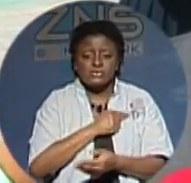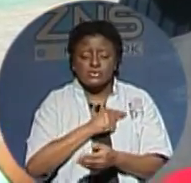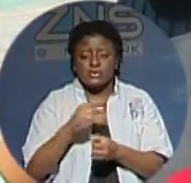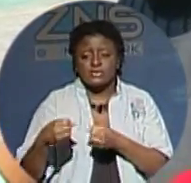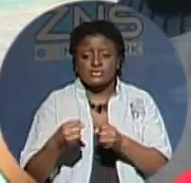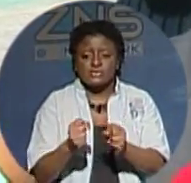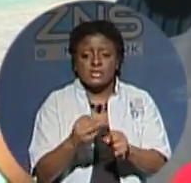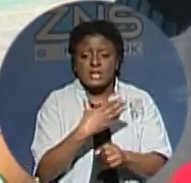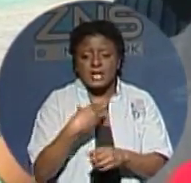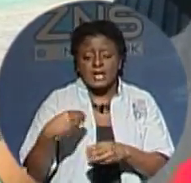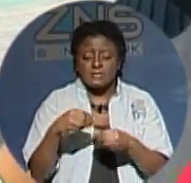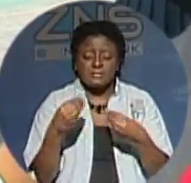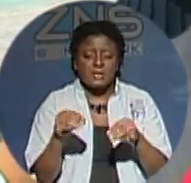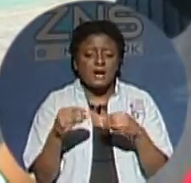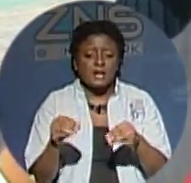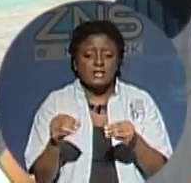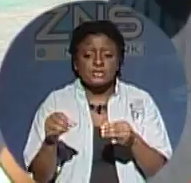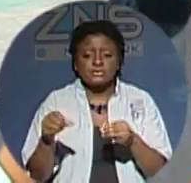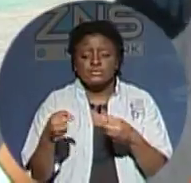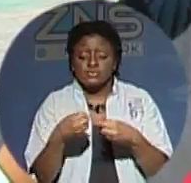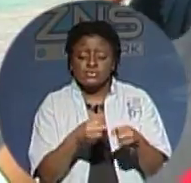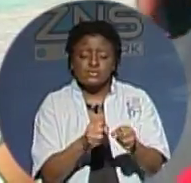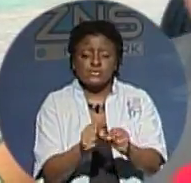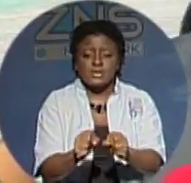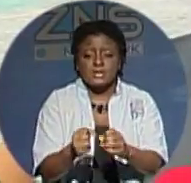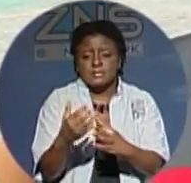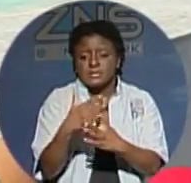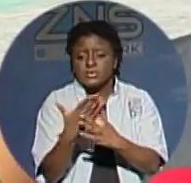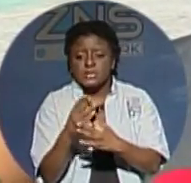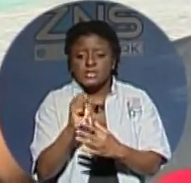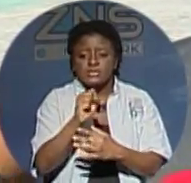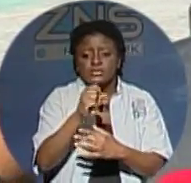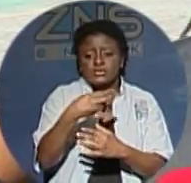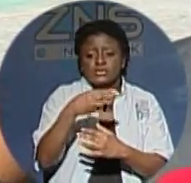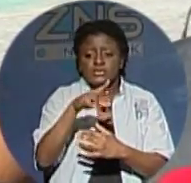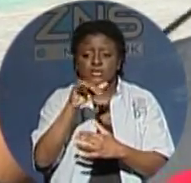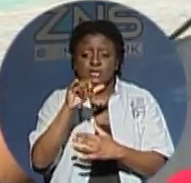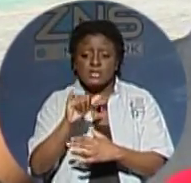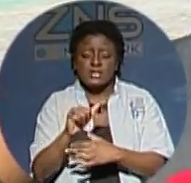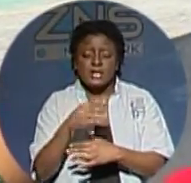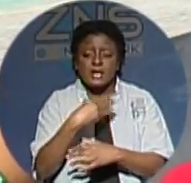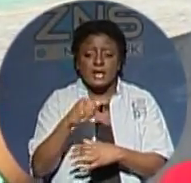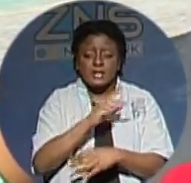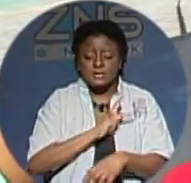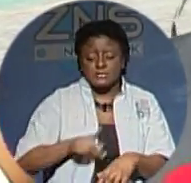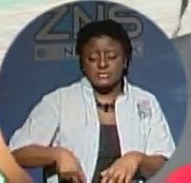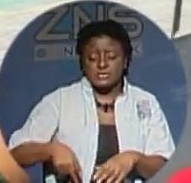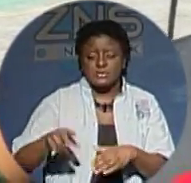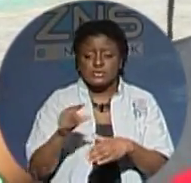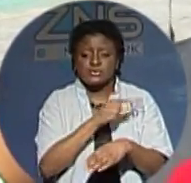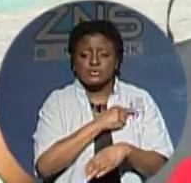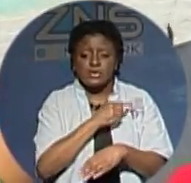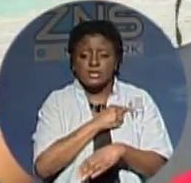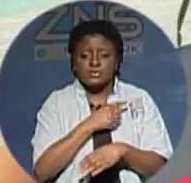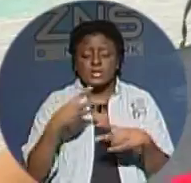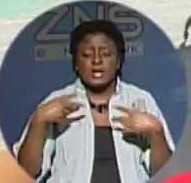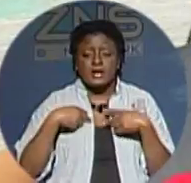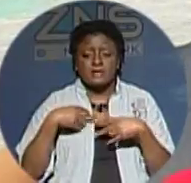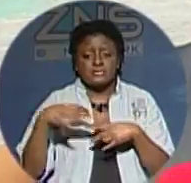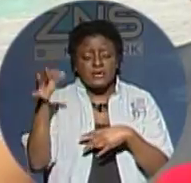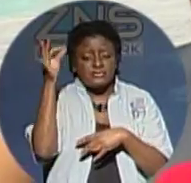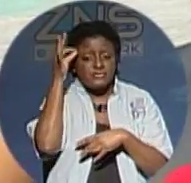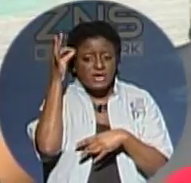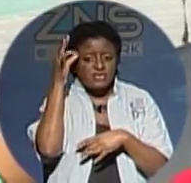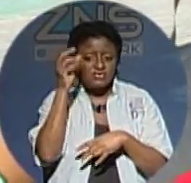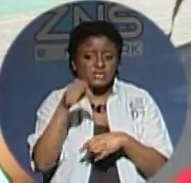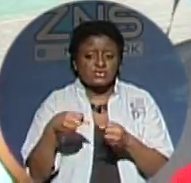Market Street between Shirley and Prince George. We have Frederick Street and Parliament Street to